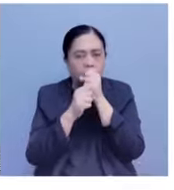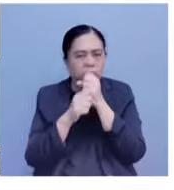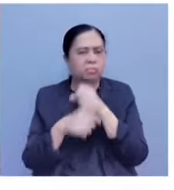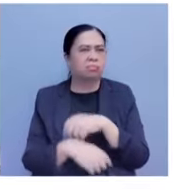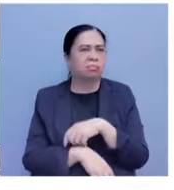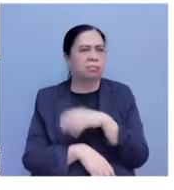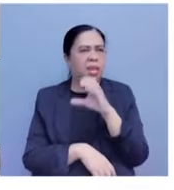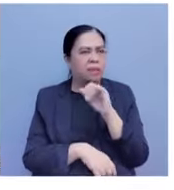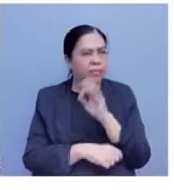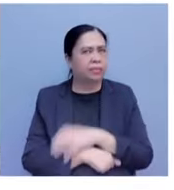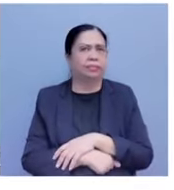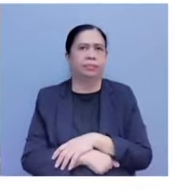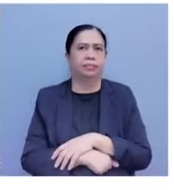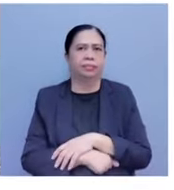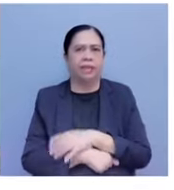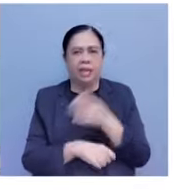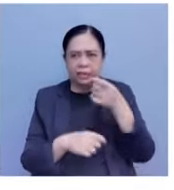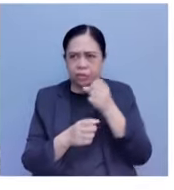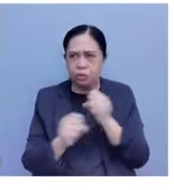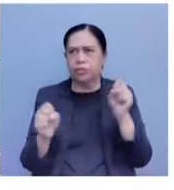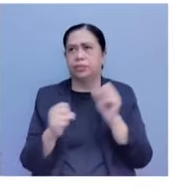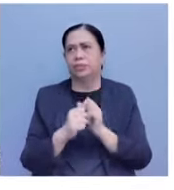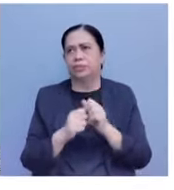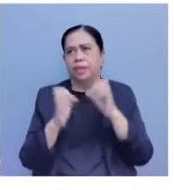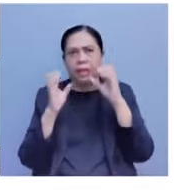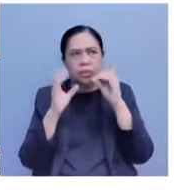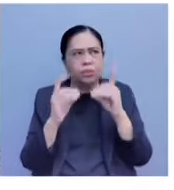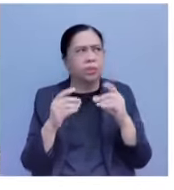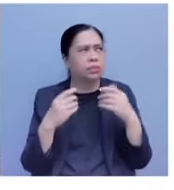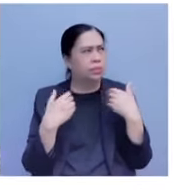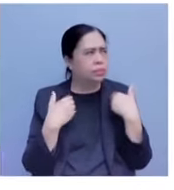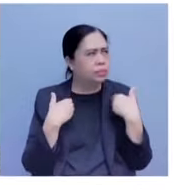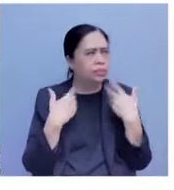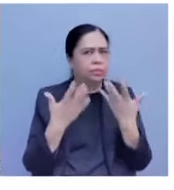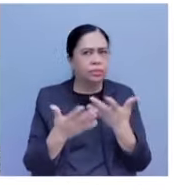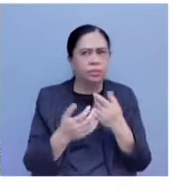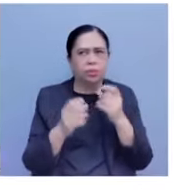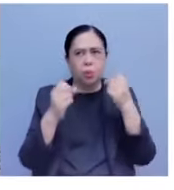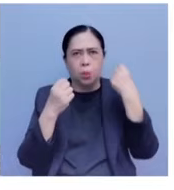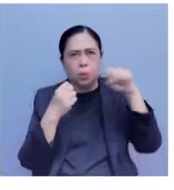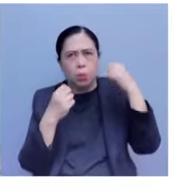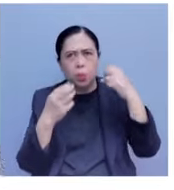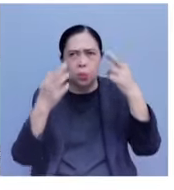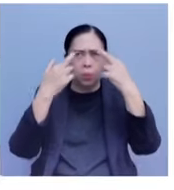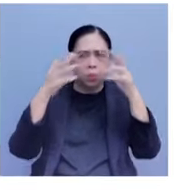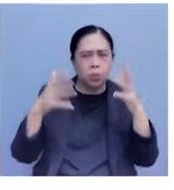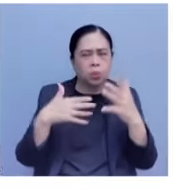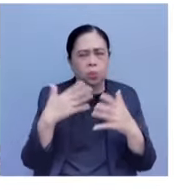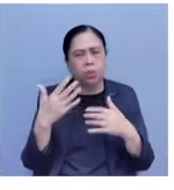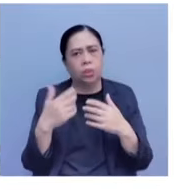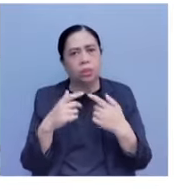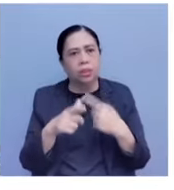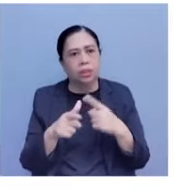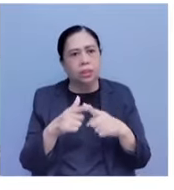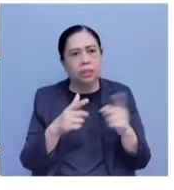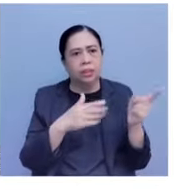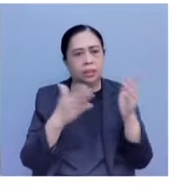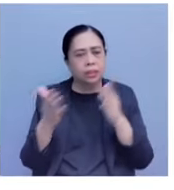national security, you know, in education, there are insurgents, so on. And then comes